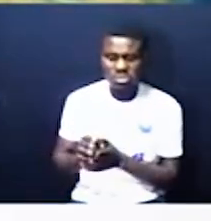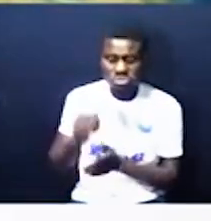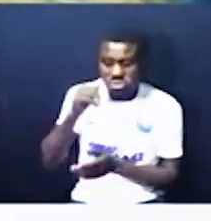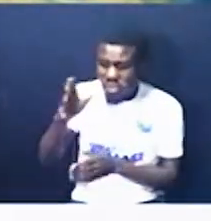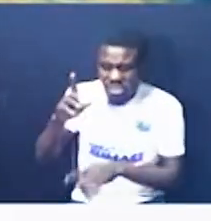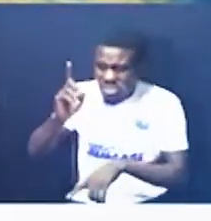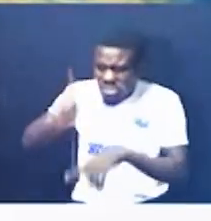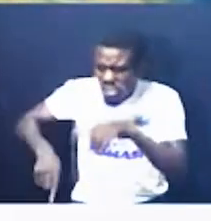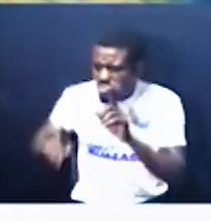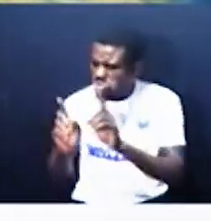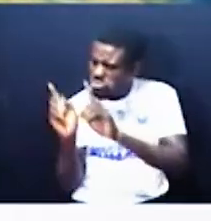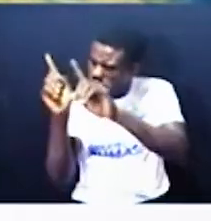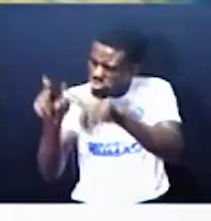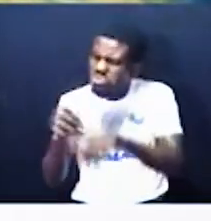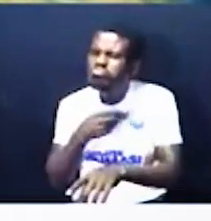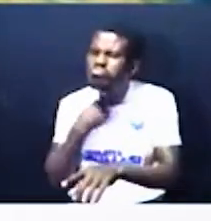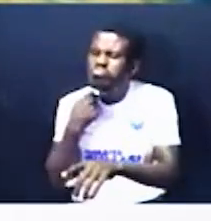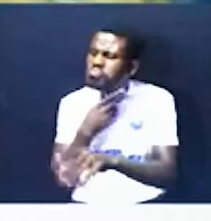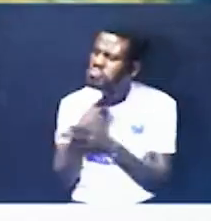the priest.